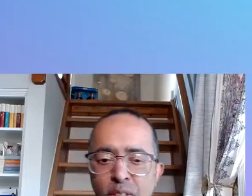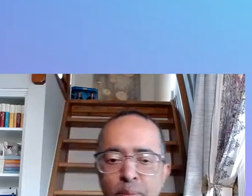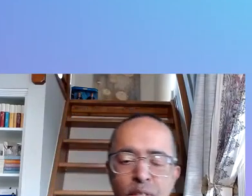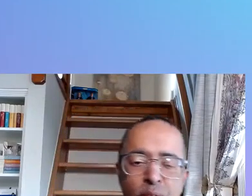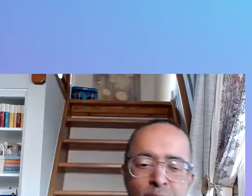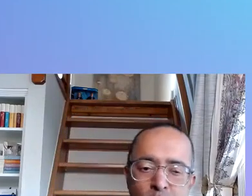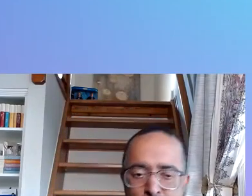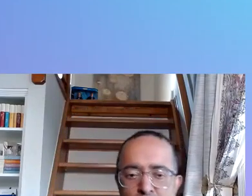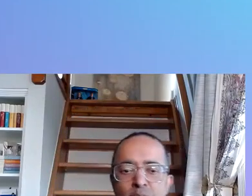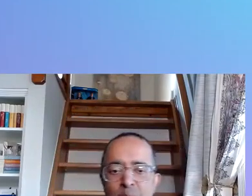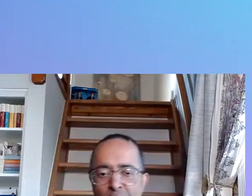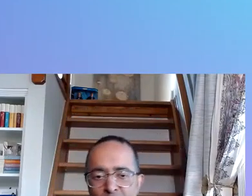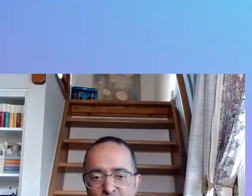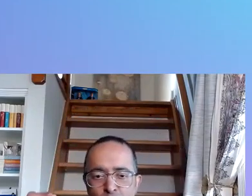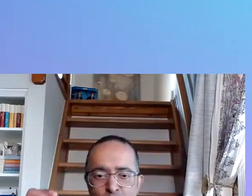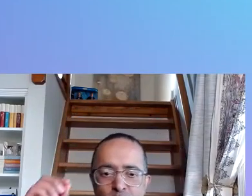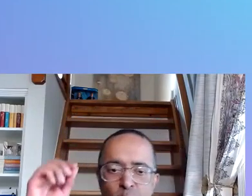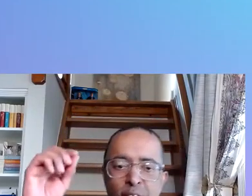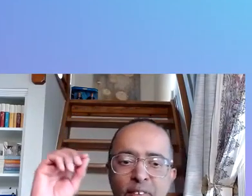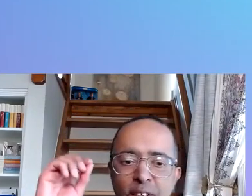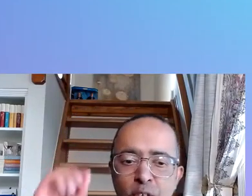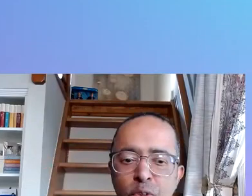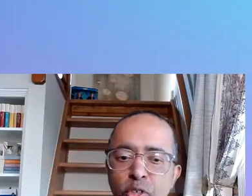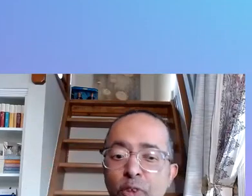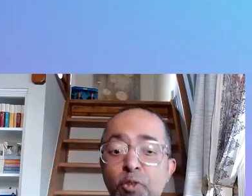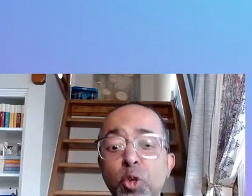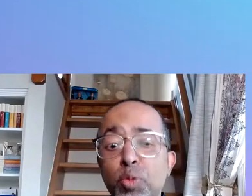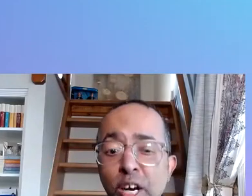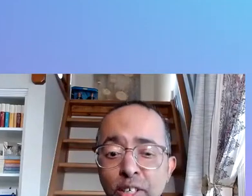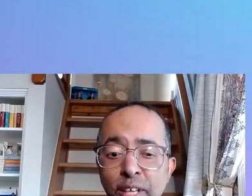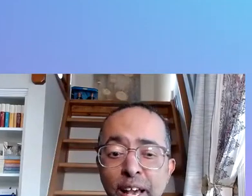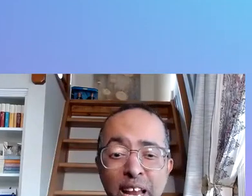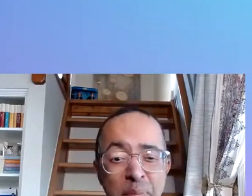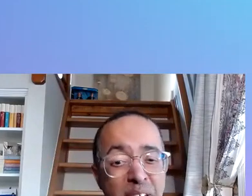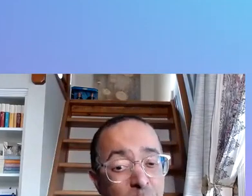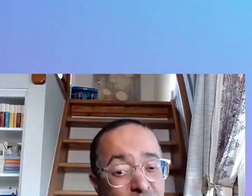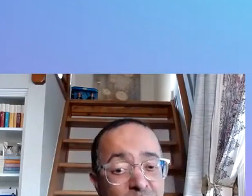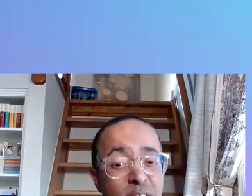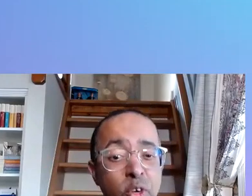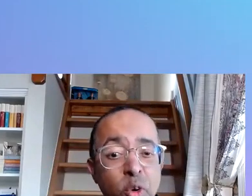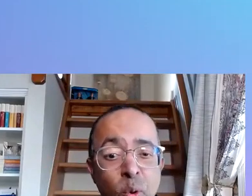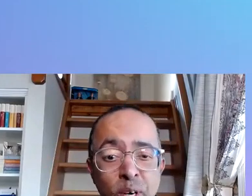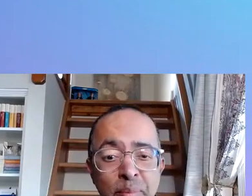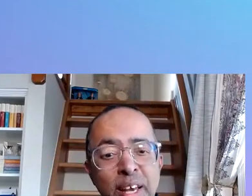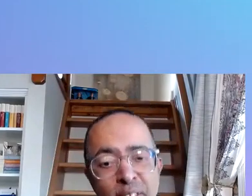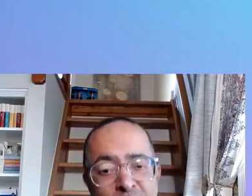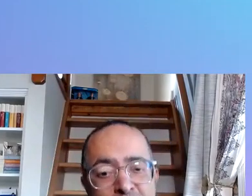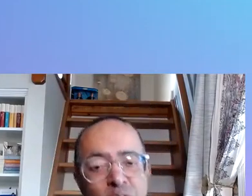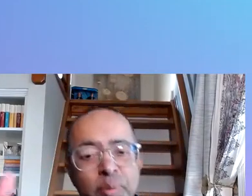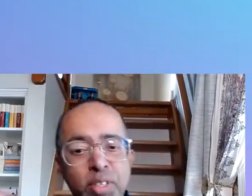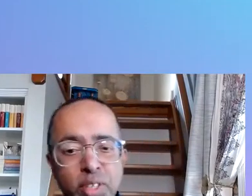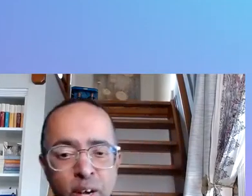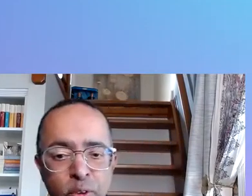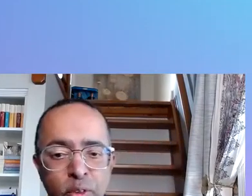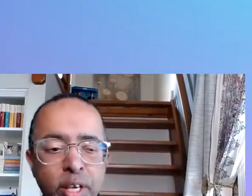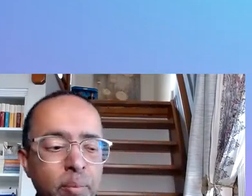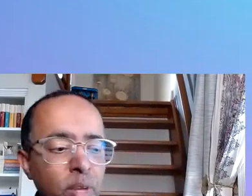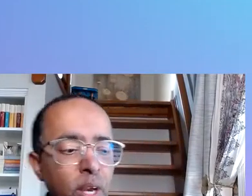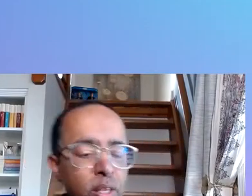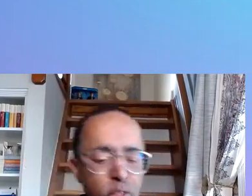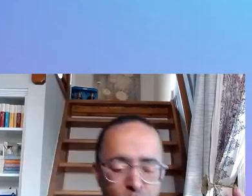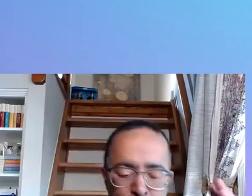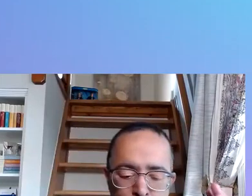consistency bias comes in, right? So I talked a little bit about that notion of, okay, if I can do this on a few projects and it becomes kind of the norm, then I can slip in this other